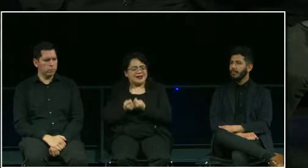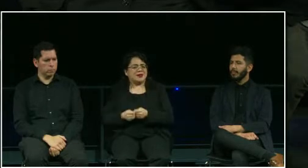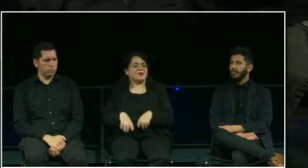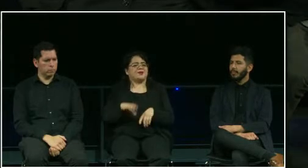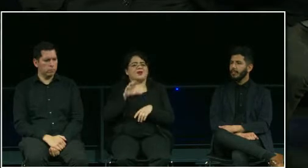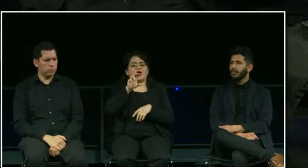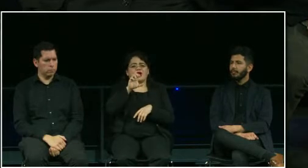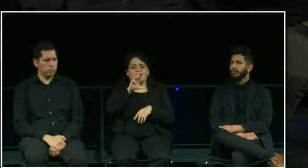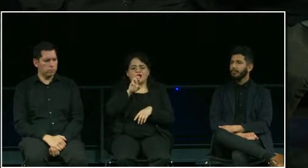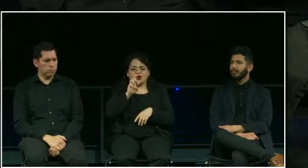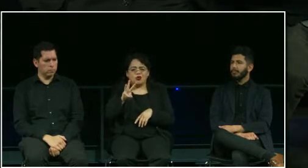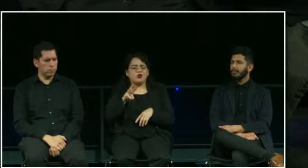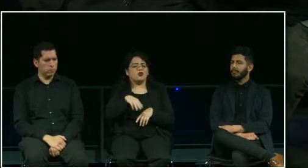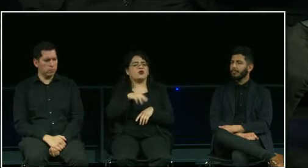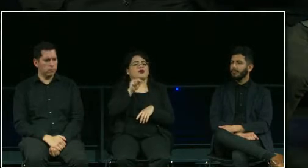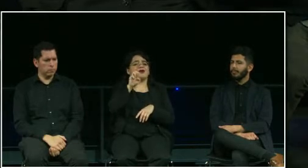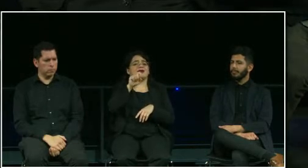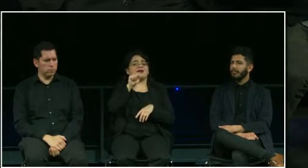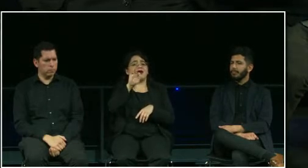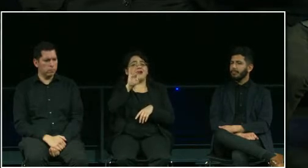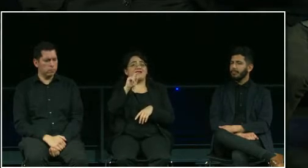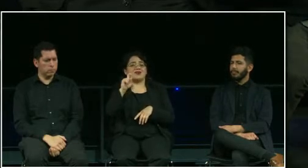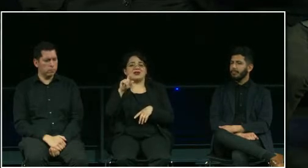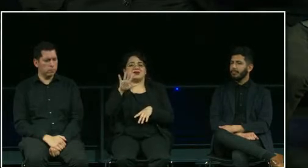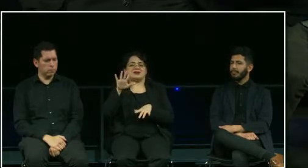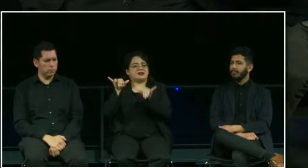of Netflix and just the whole apparatus,